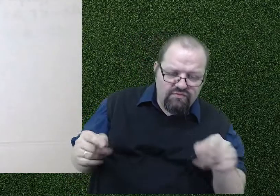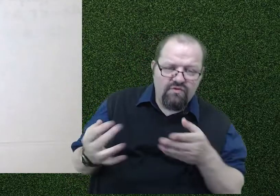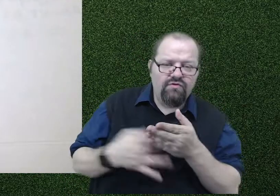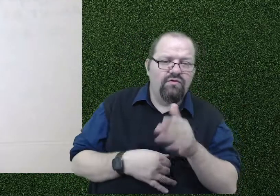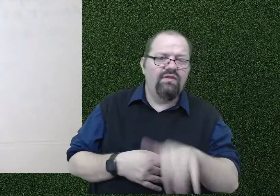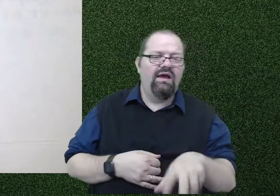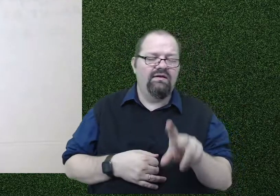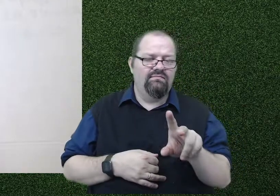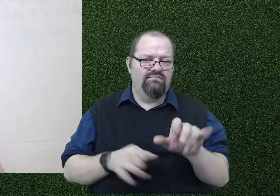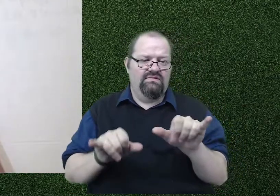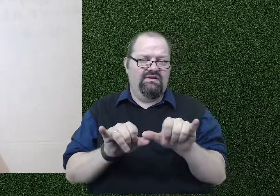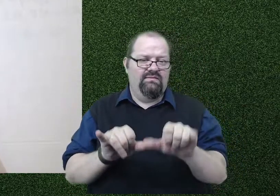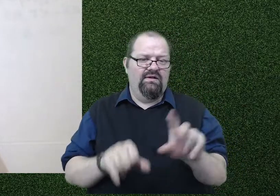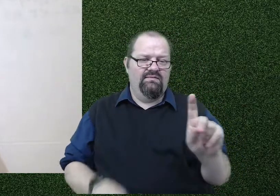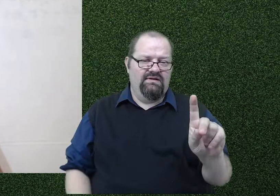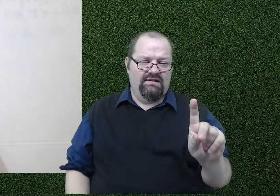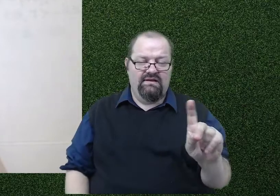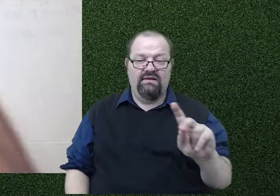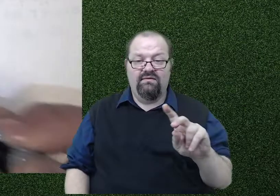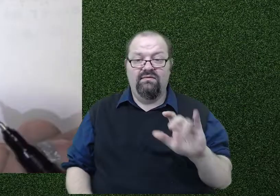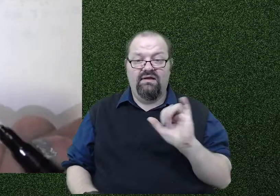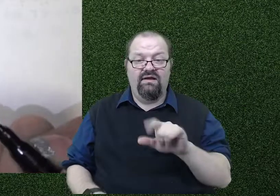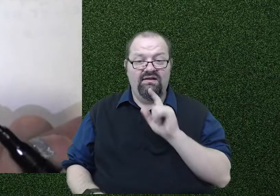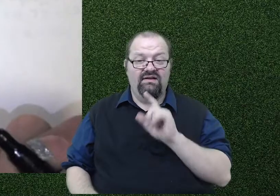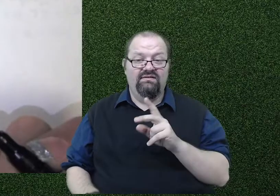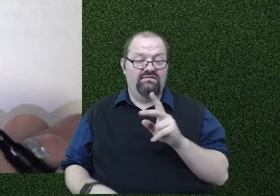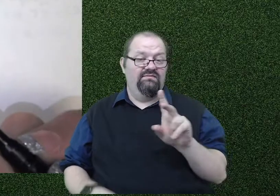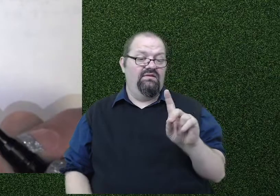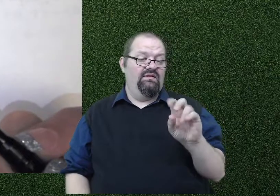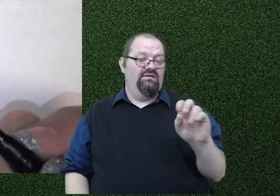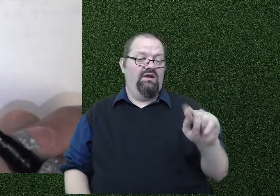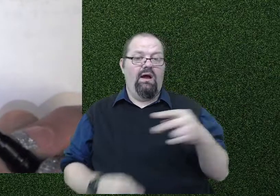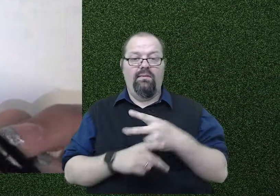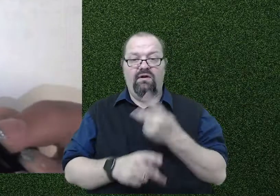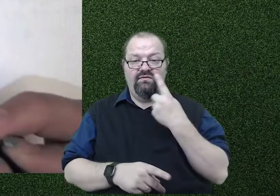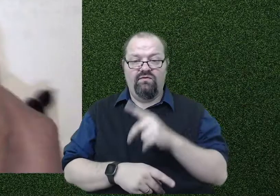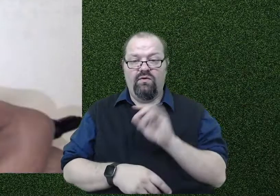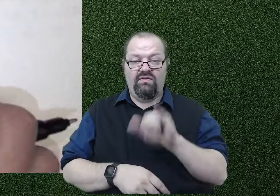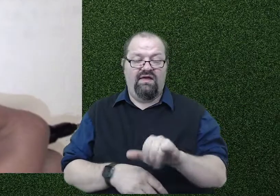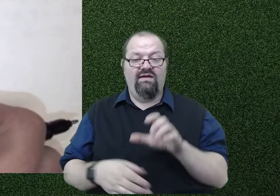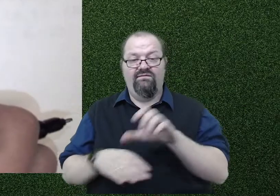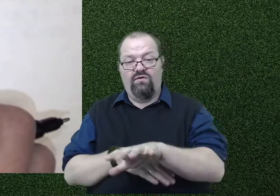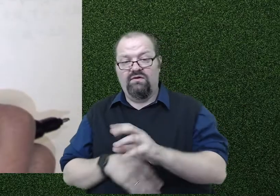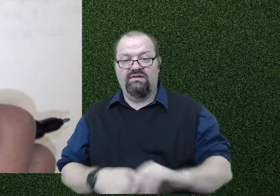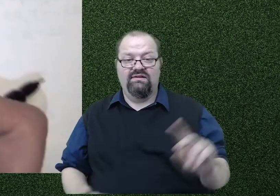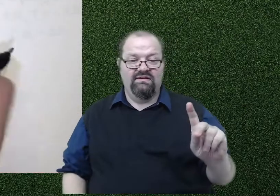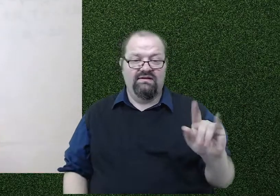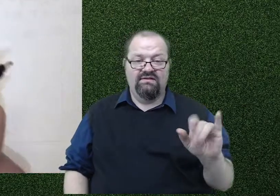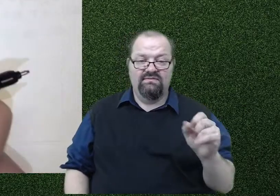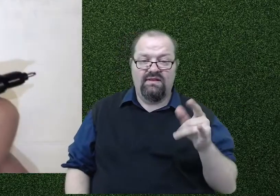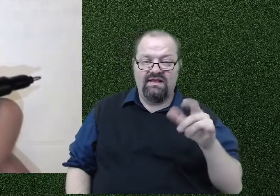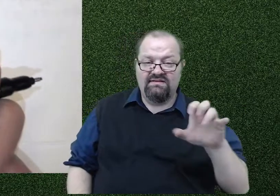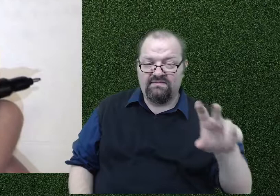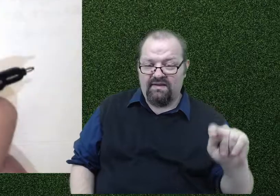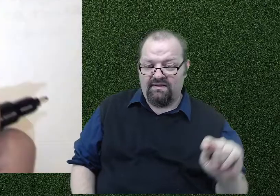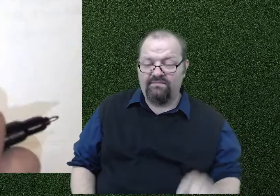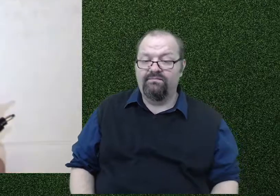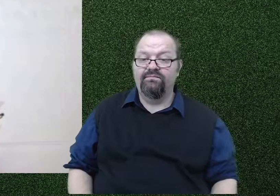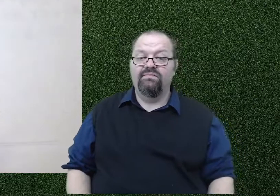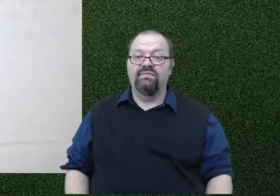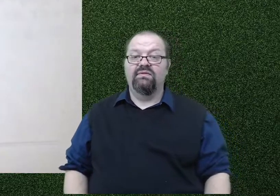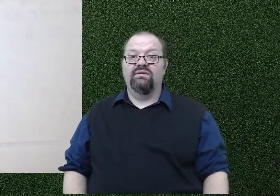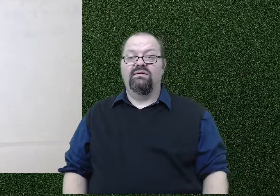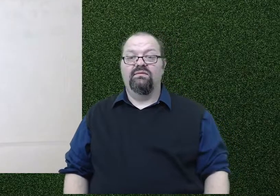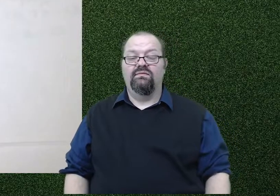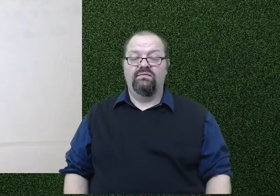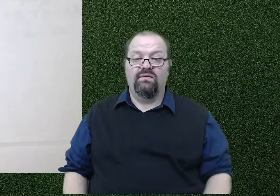is just the dot product of the force with the displacement. Notice that if I drew my displacement vector up here, they would